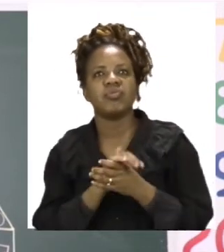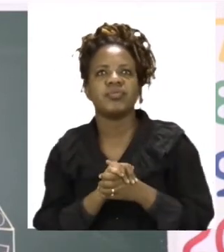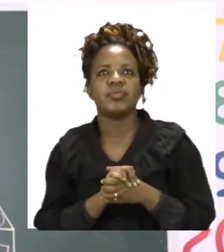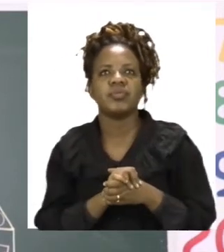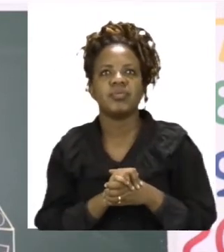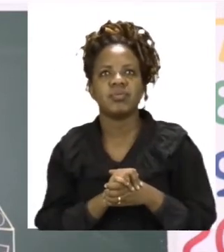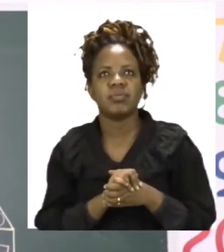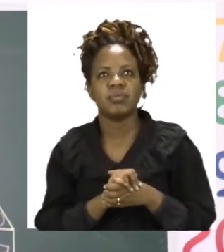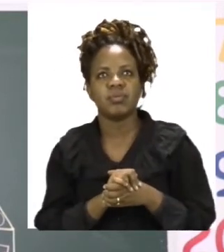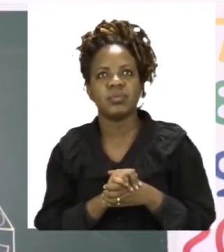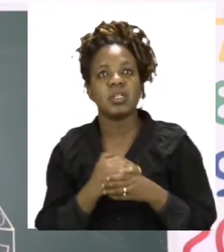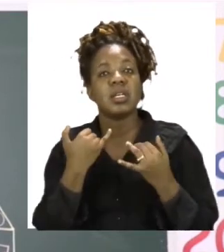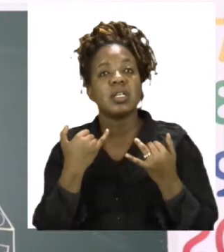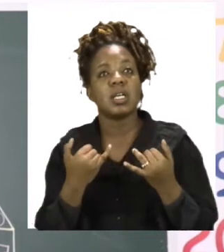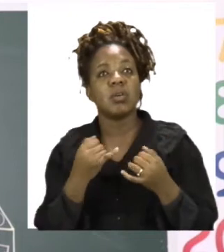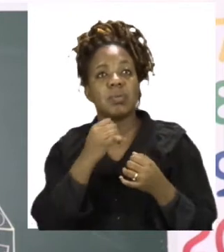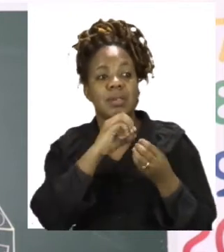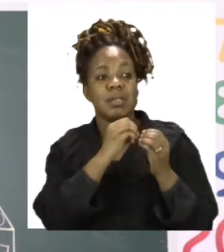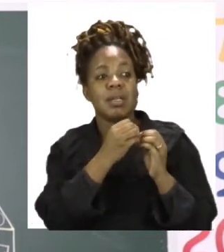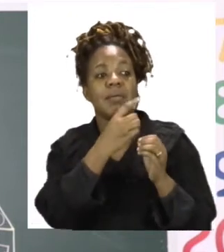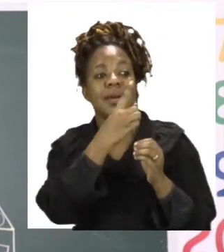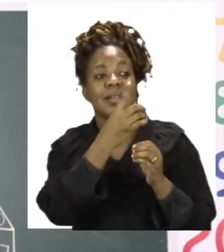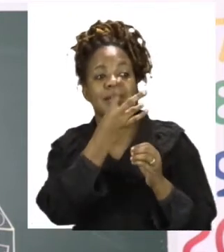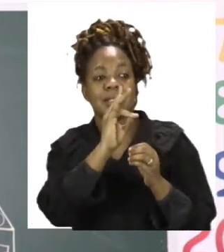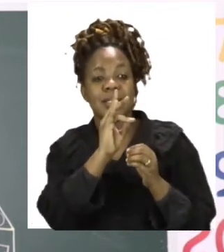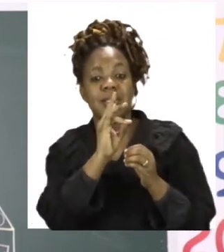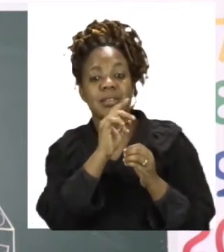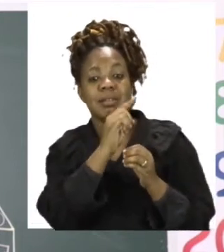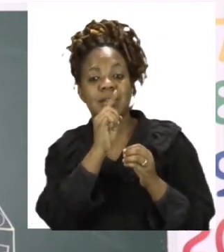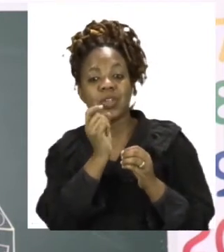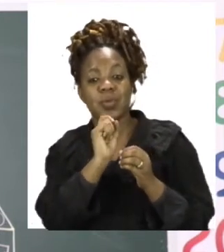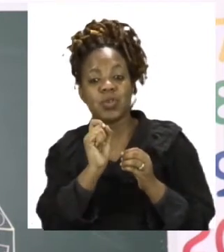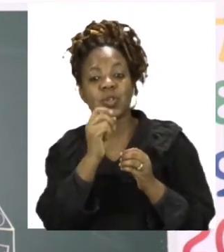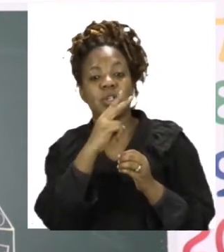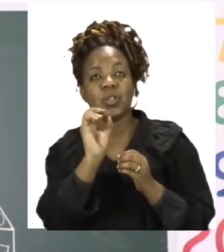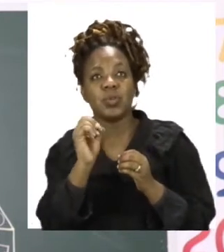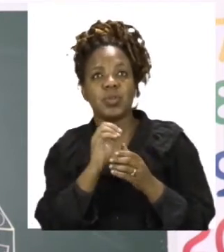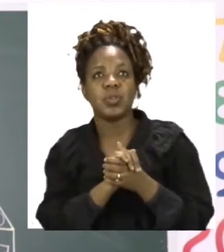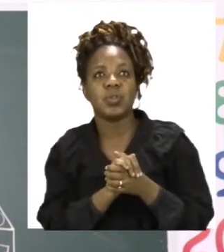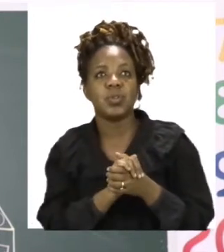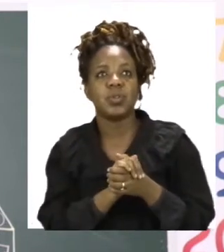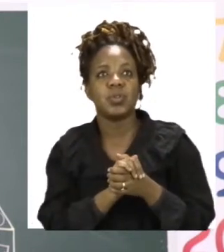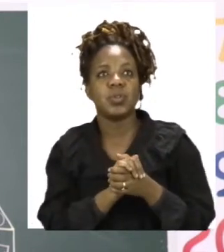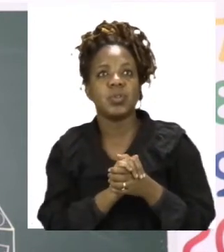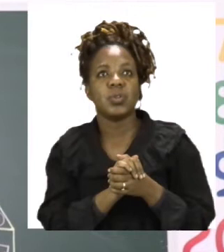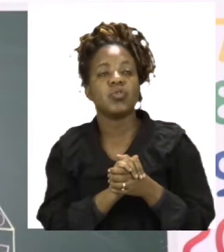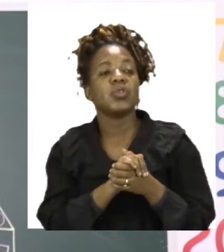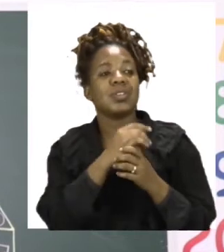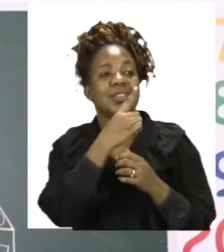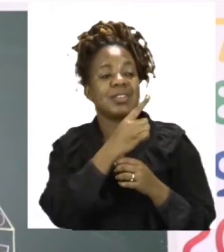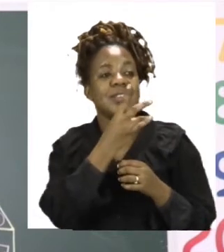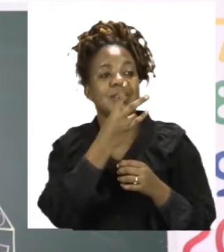going to write 20 next to 17. So 17 is equal to